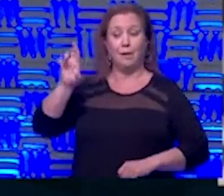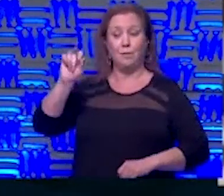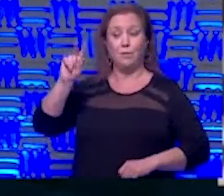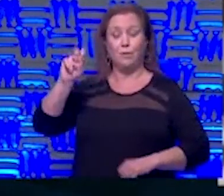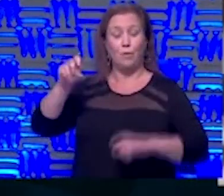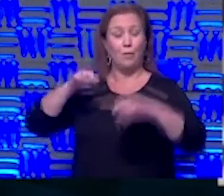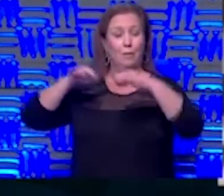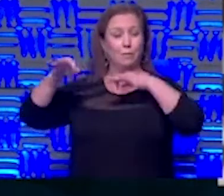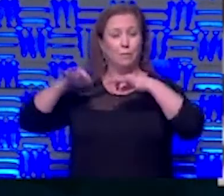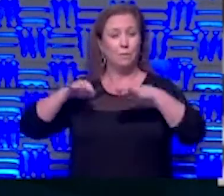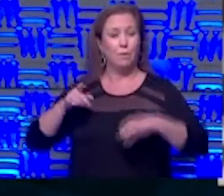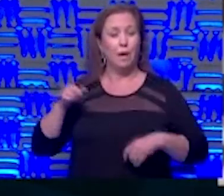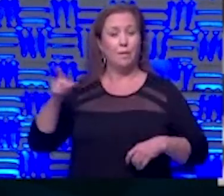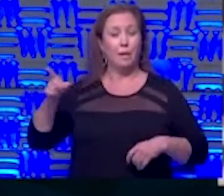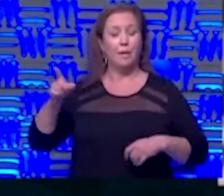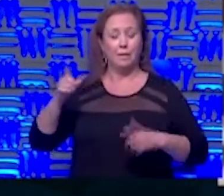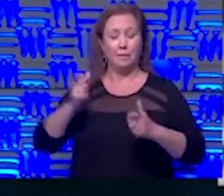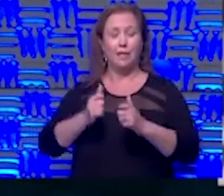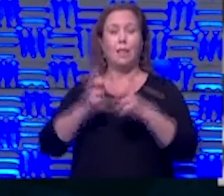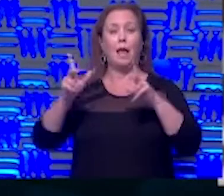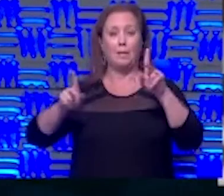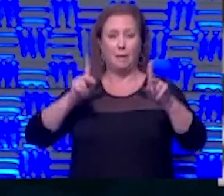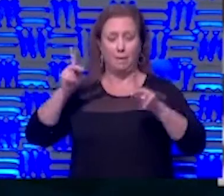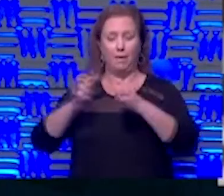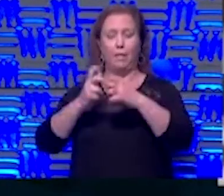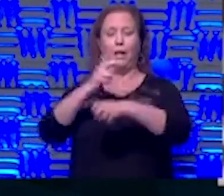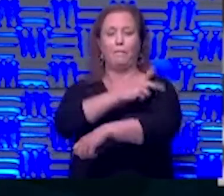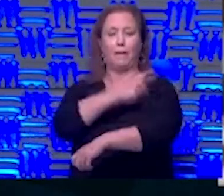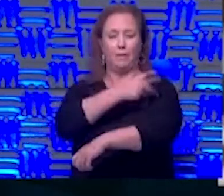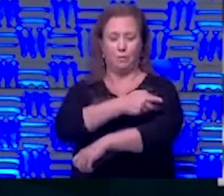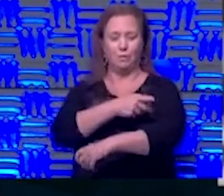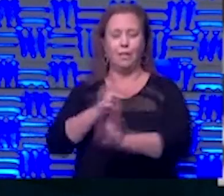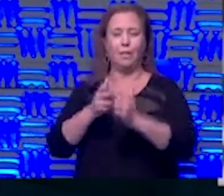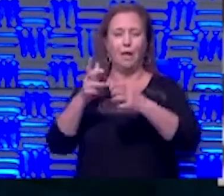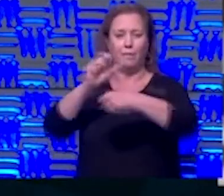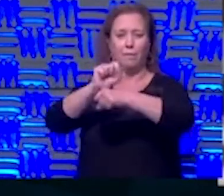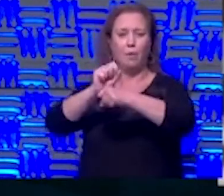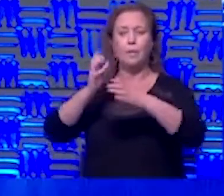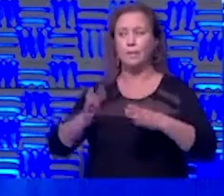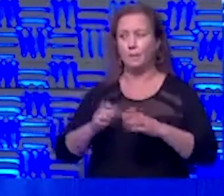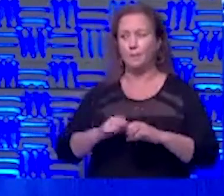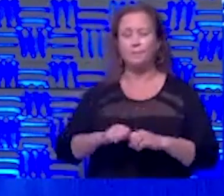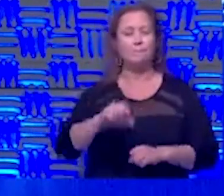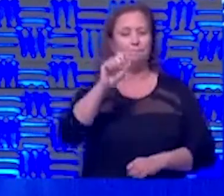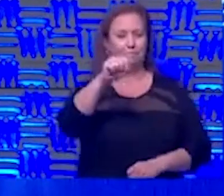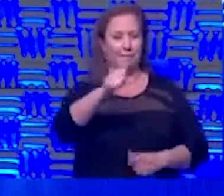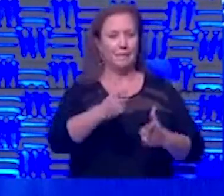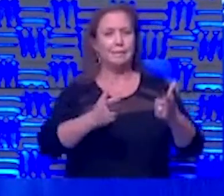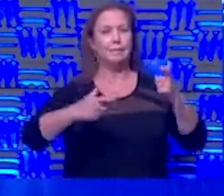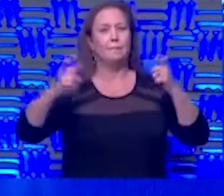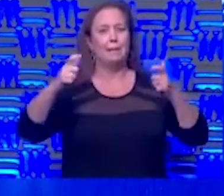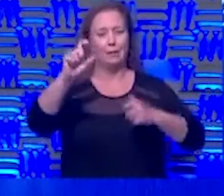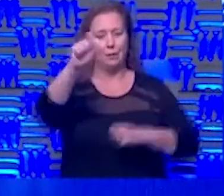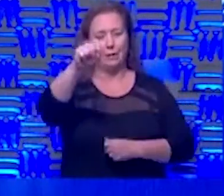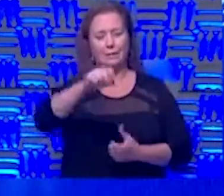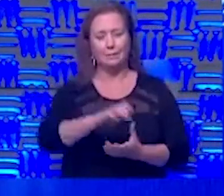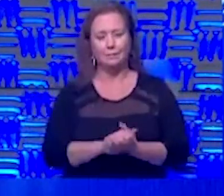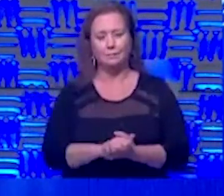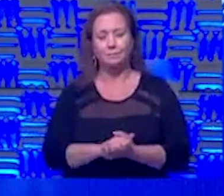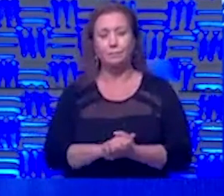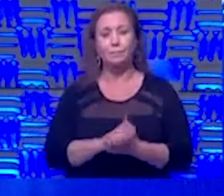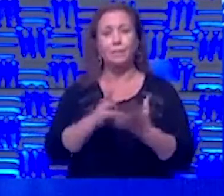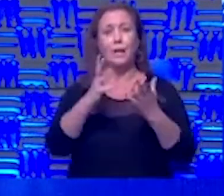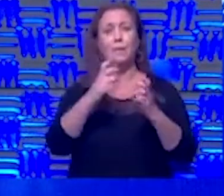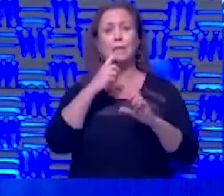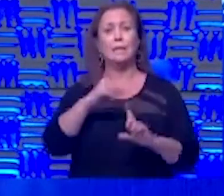described that's a lot of people, a lot of patients, a lot of employees. It's a whole lot bigger, isn't it? Well, I want to